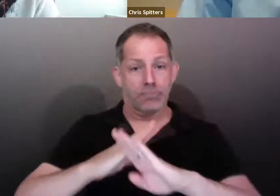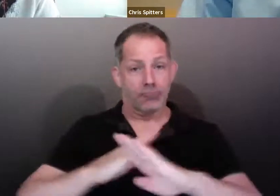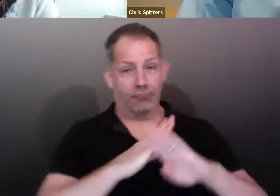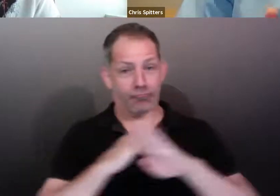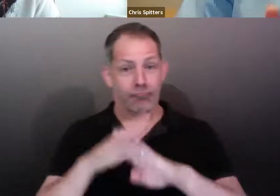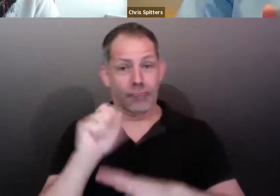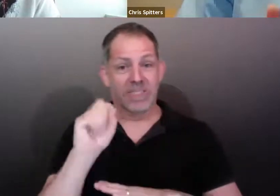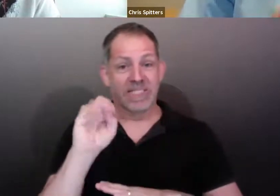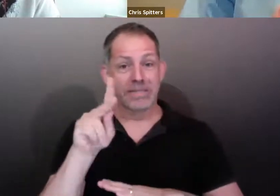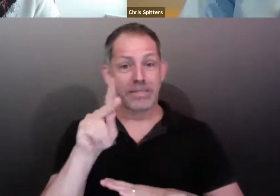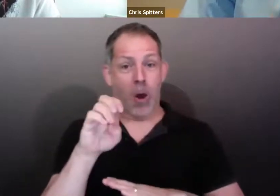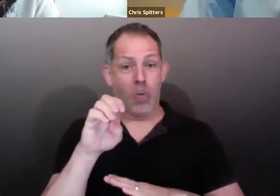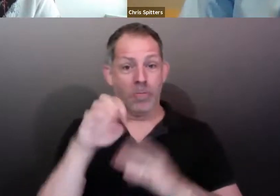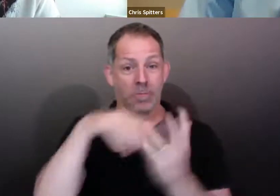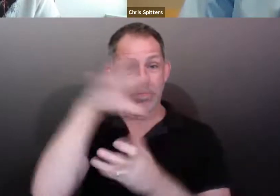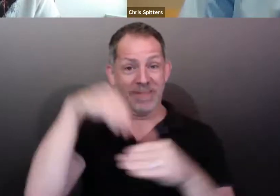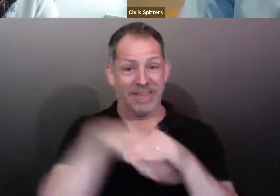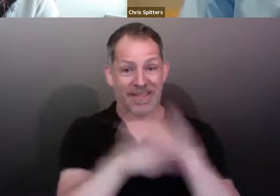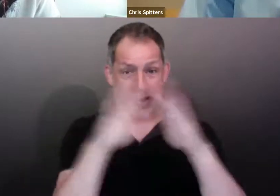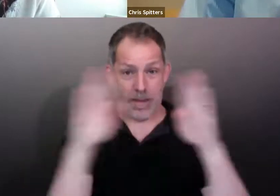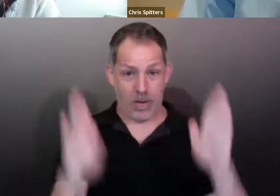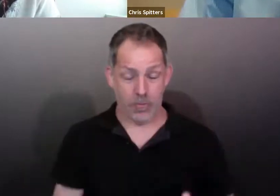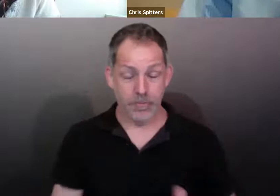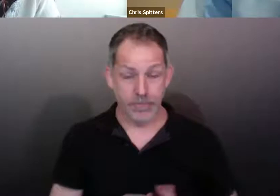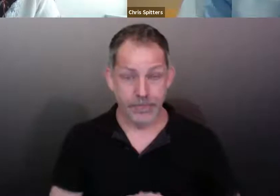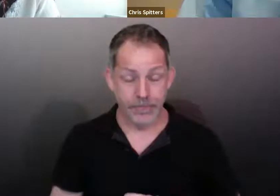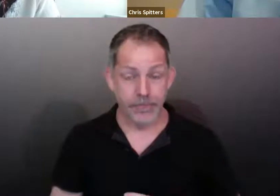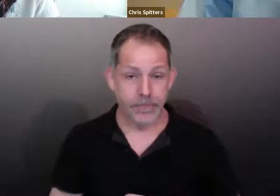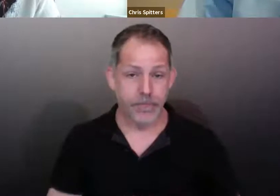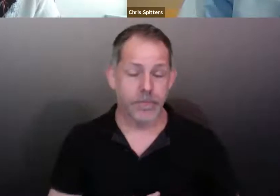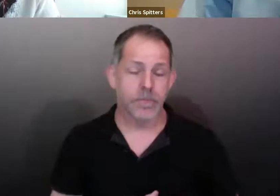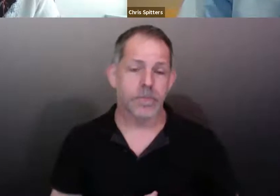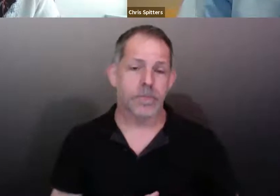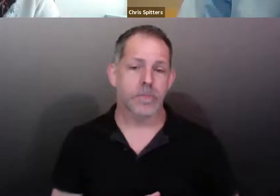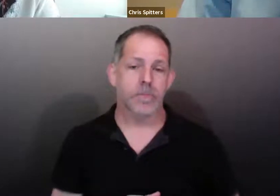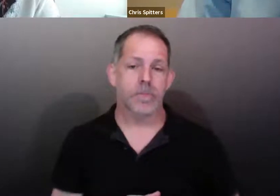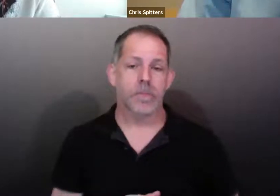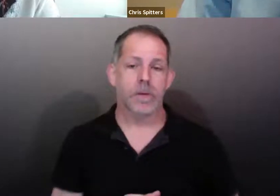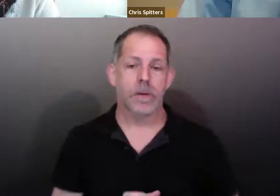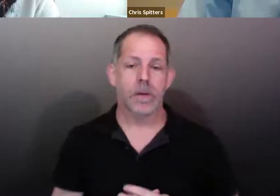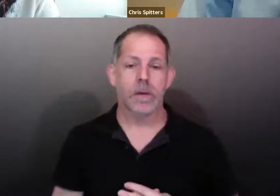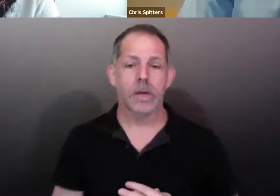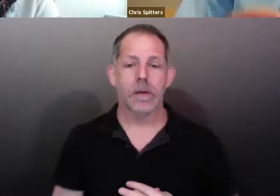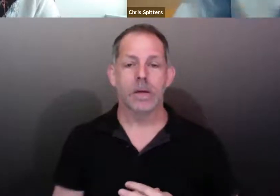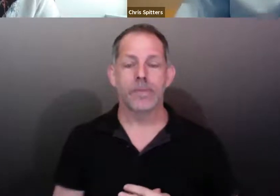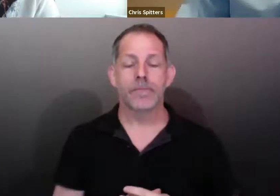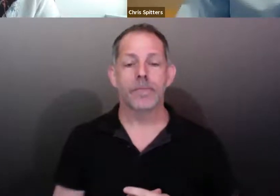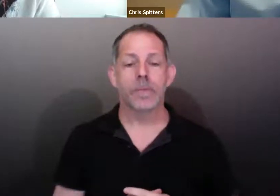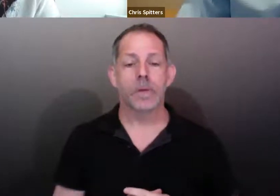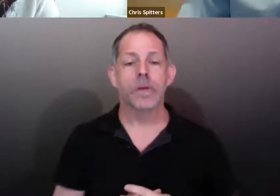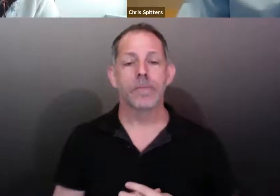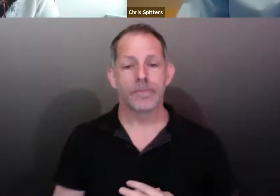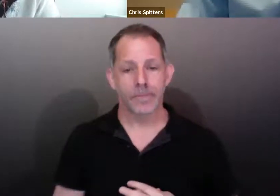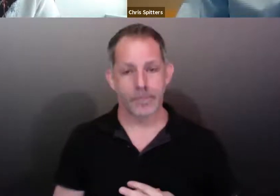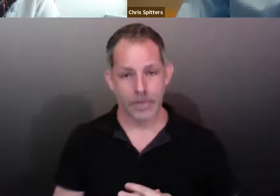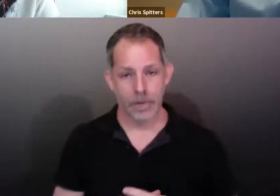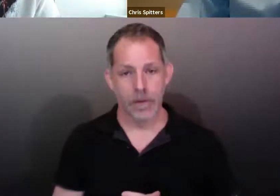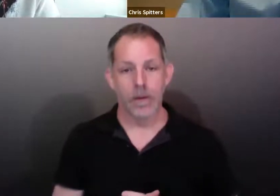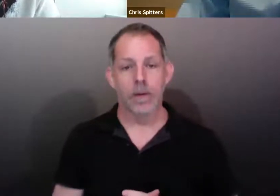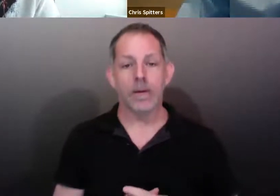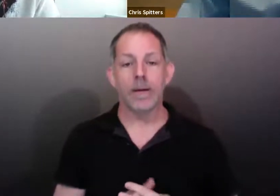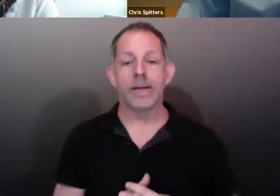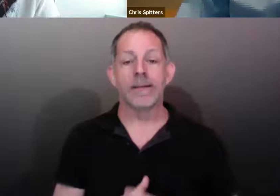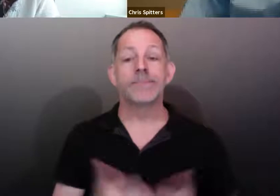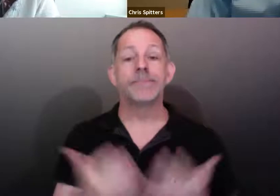I also want to direct you to the Puget Sound Clean Air Agency for, you can track their website as well as a wildfire